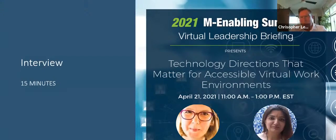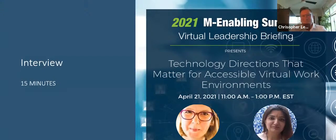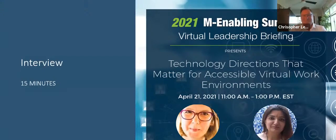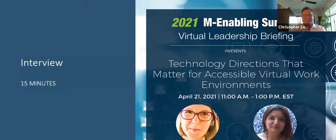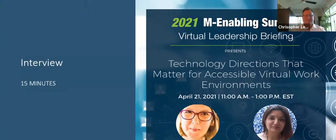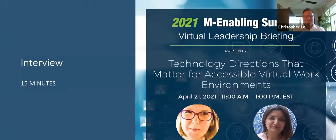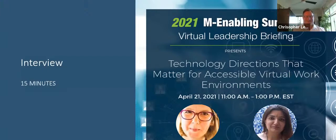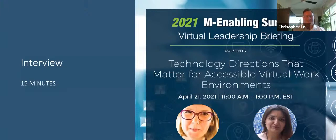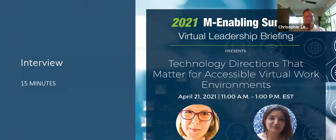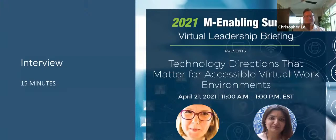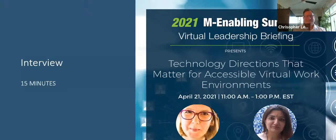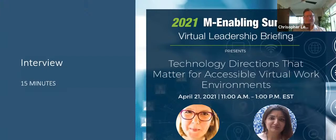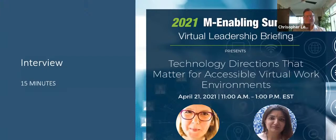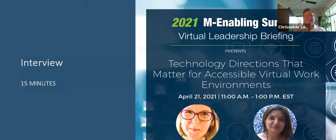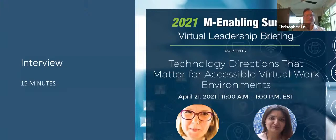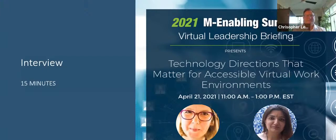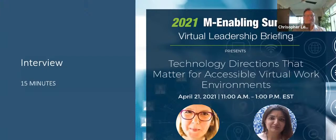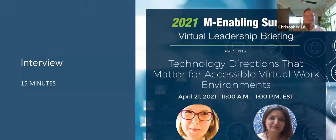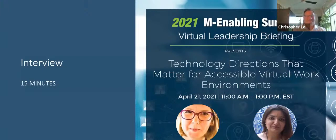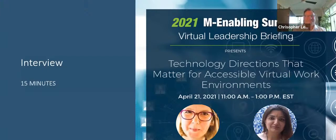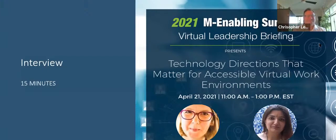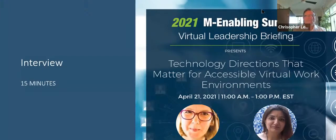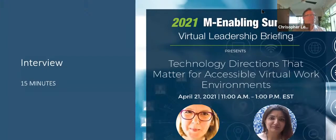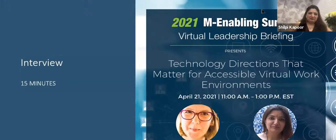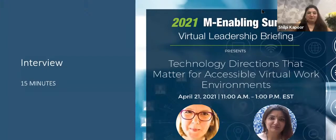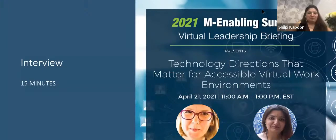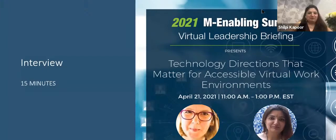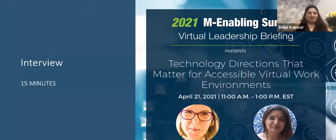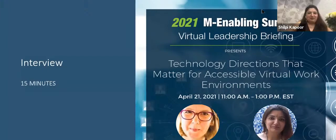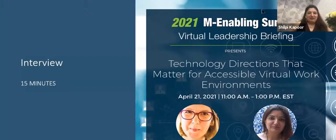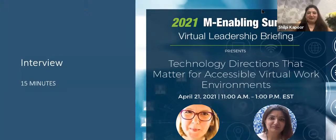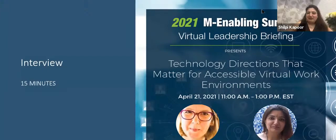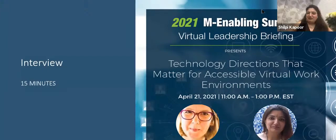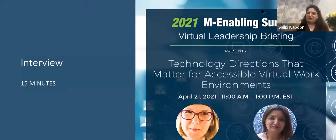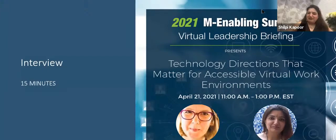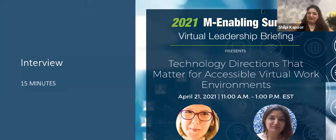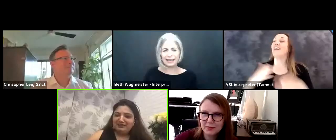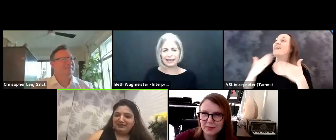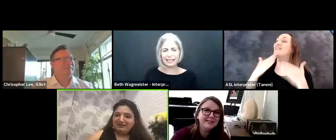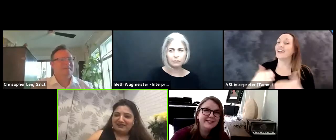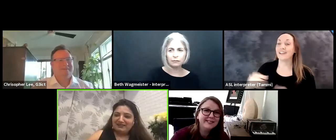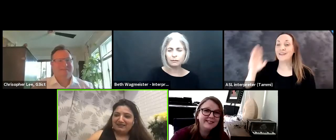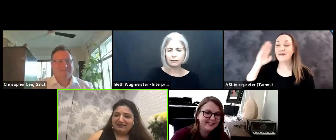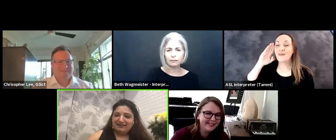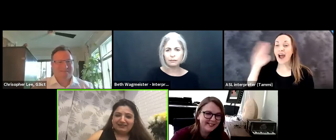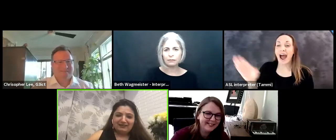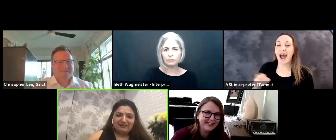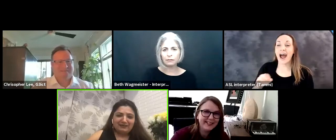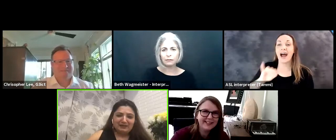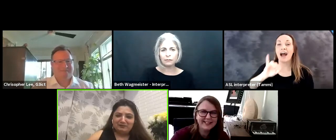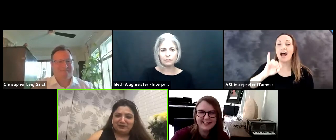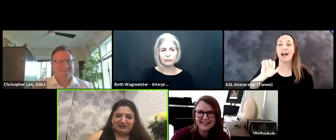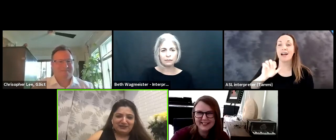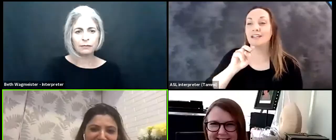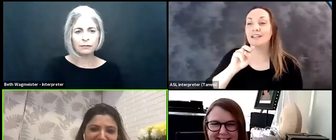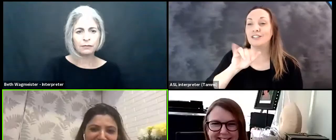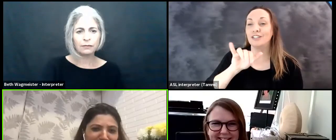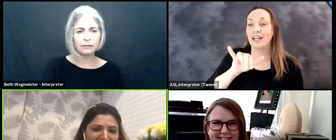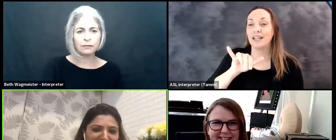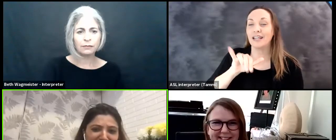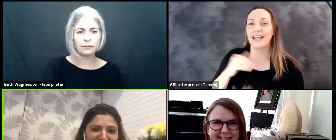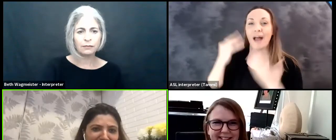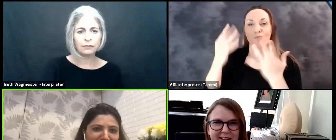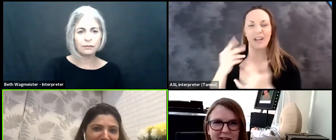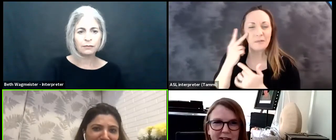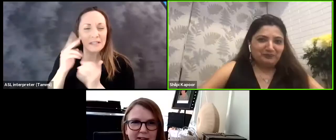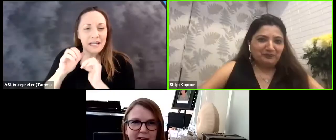welcome. Thank you, Chris. Hi, Jenny. I am waiting to see how I